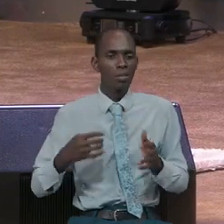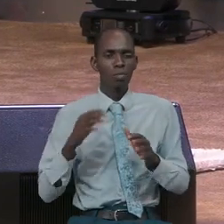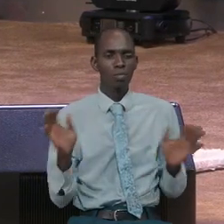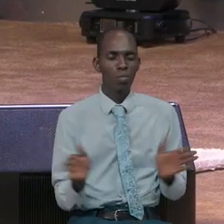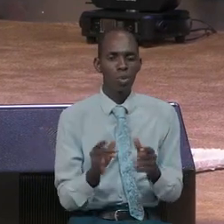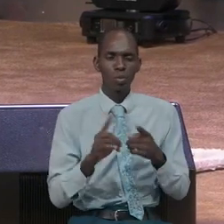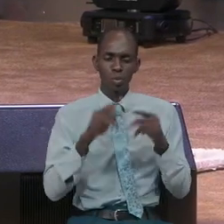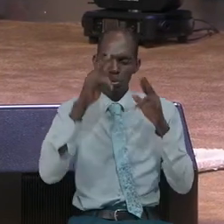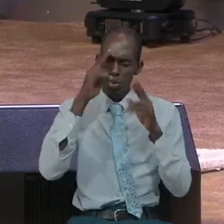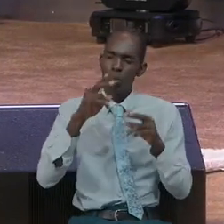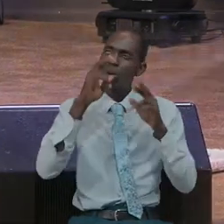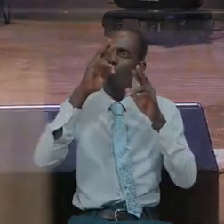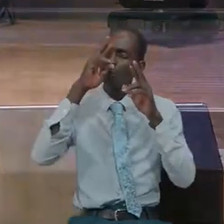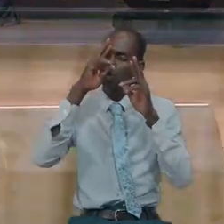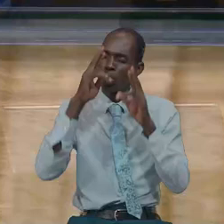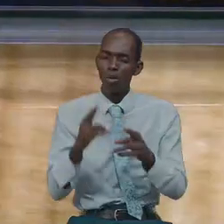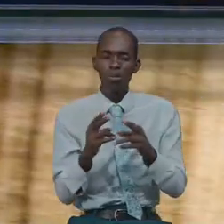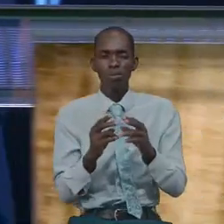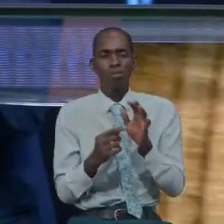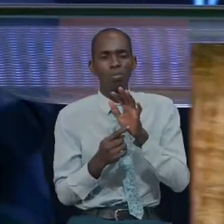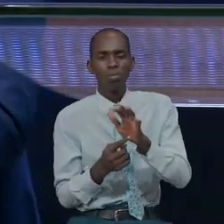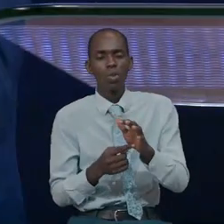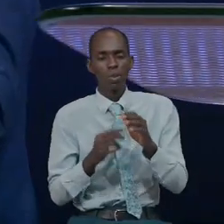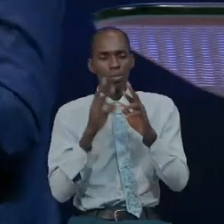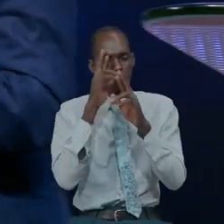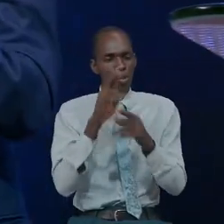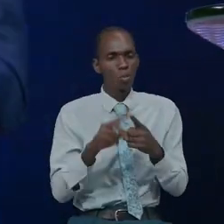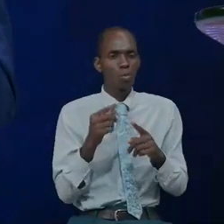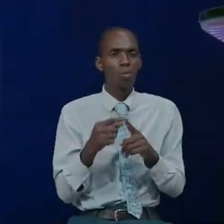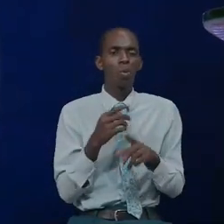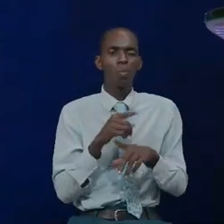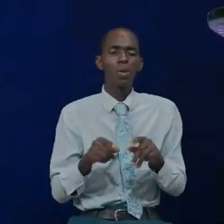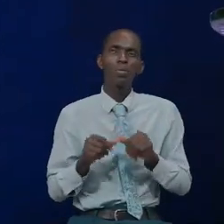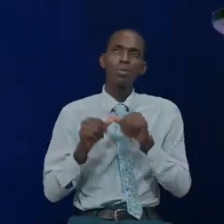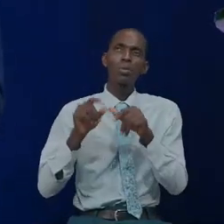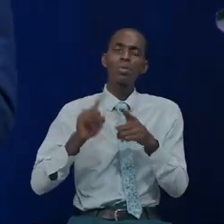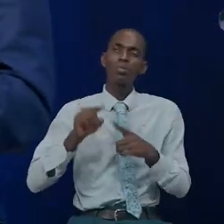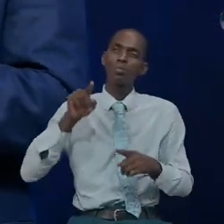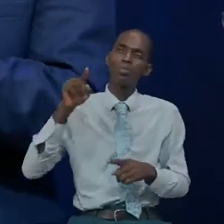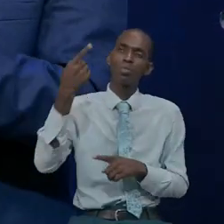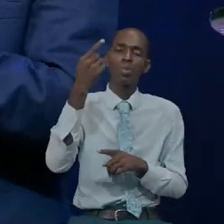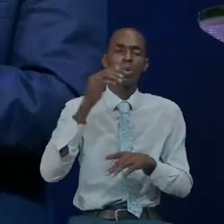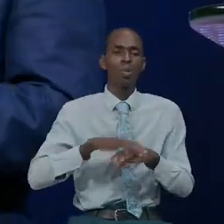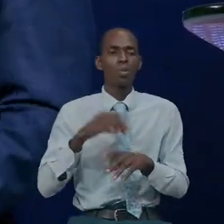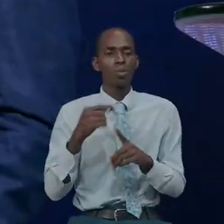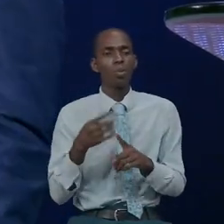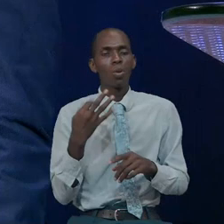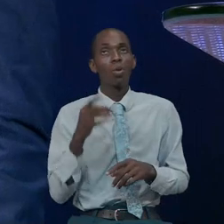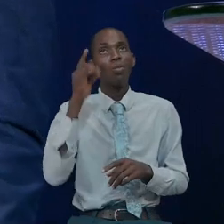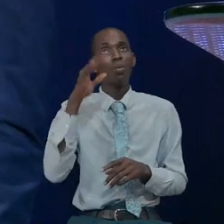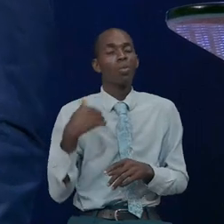and the Lord of Lords. They care of exalting the word of the Lord that was studied above